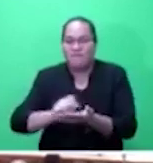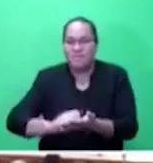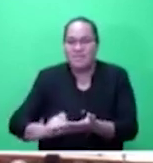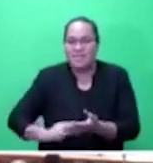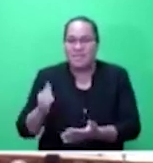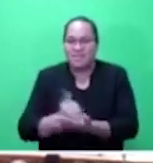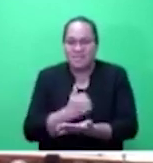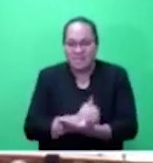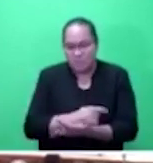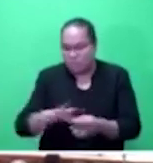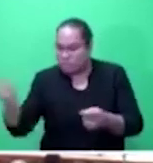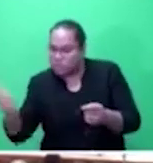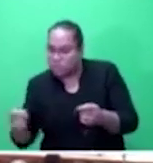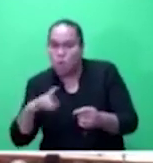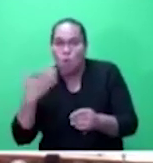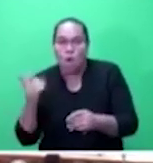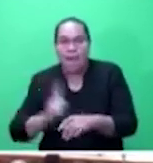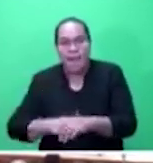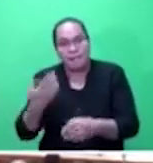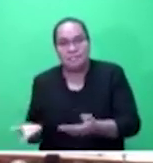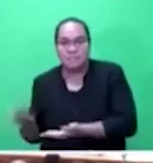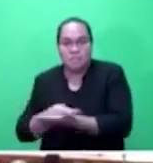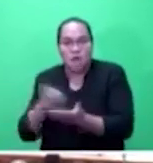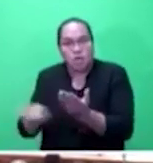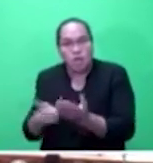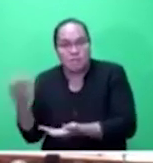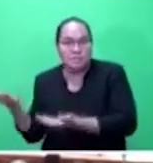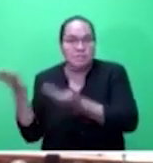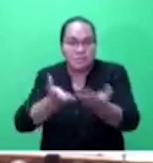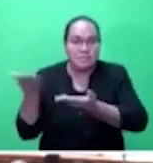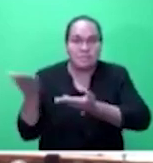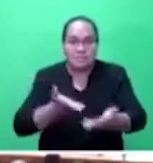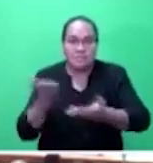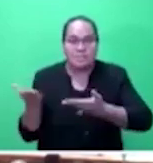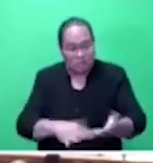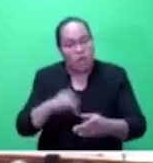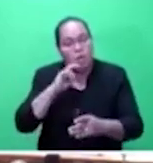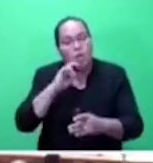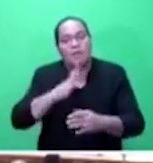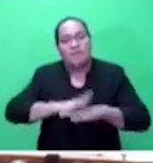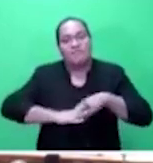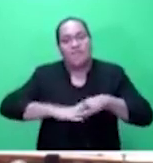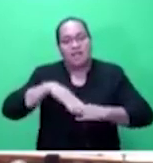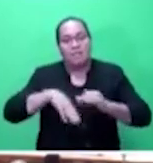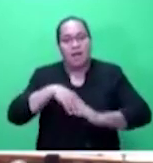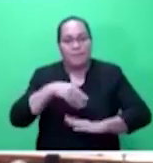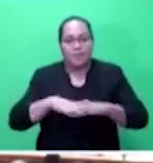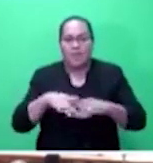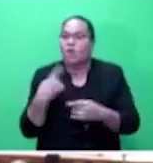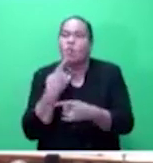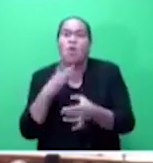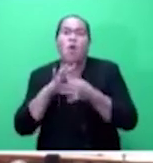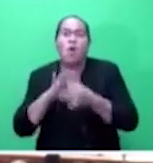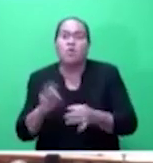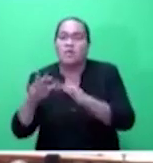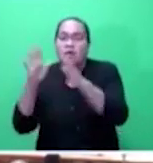waiving penalties for lodging late tax returns or other documents. And to offer serious mortgage relief for our homeowners, we'll also be reducing